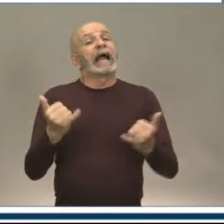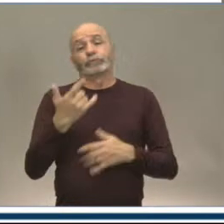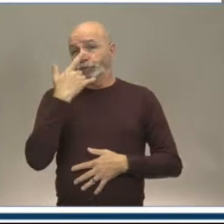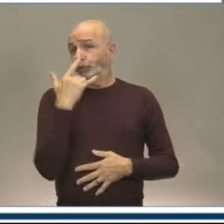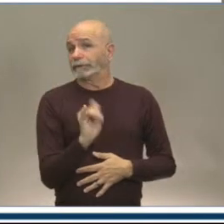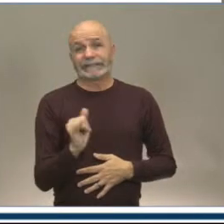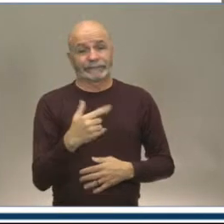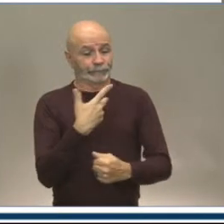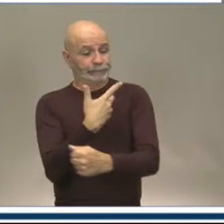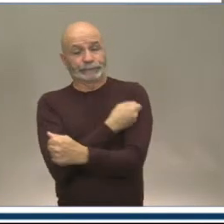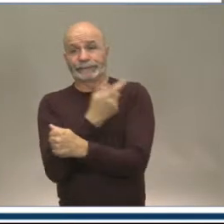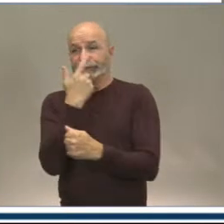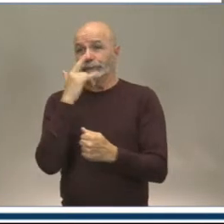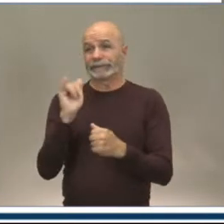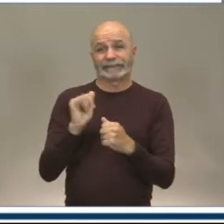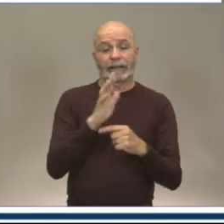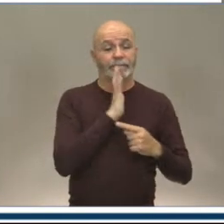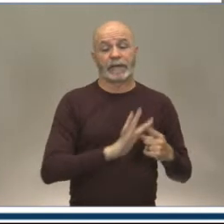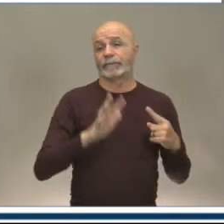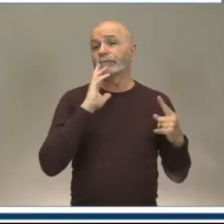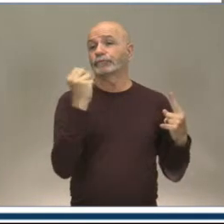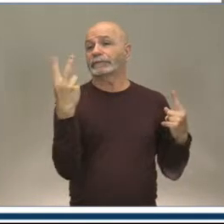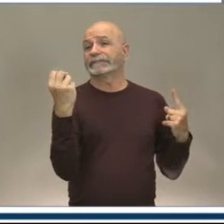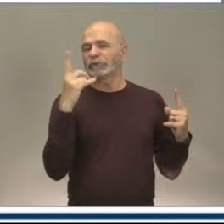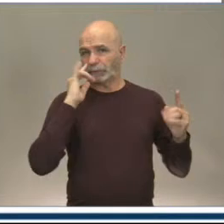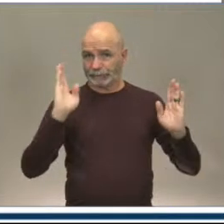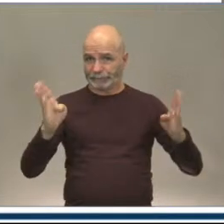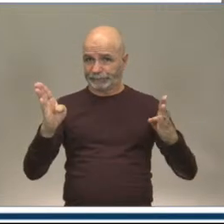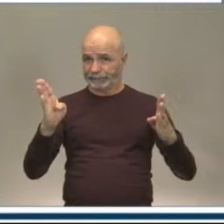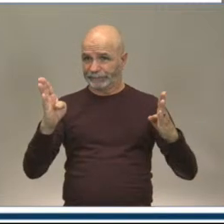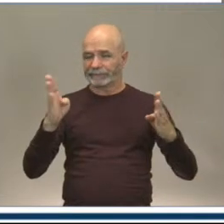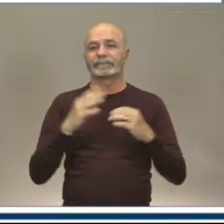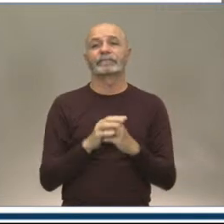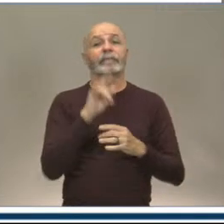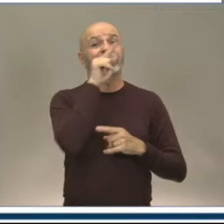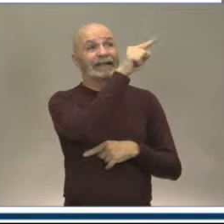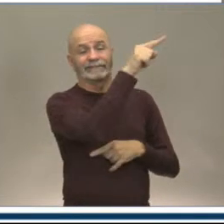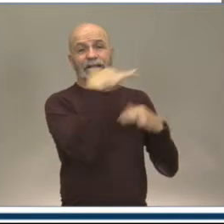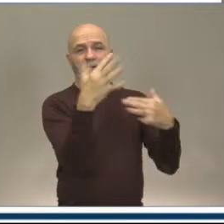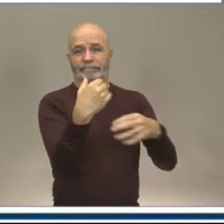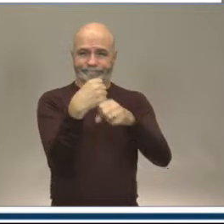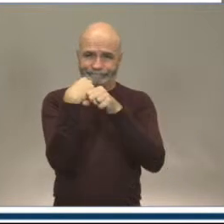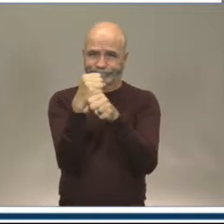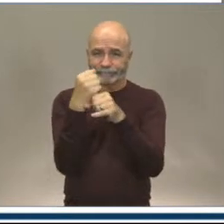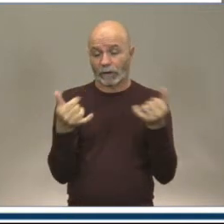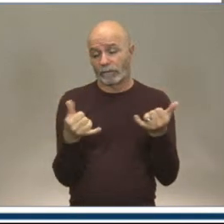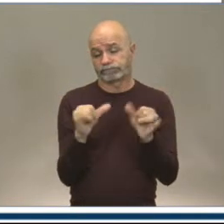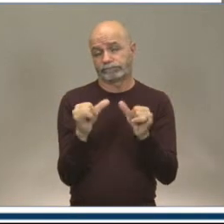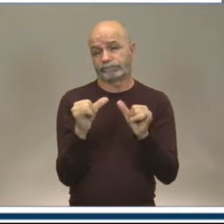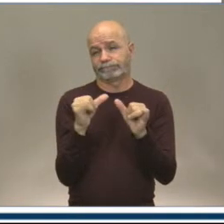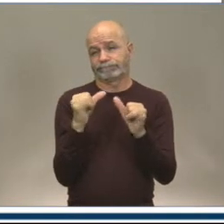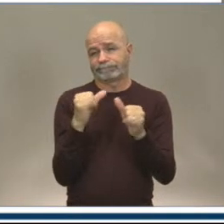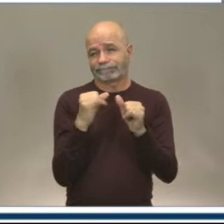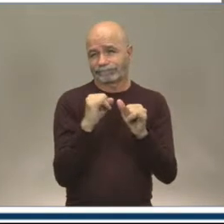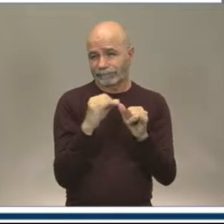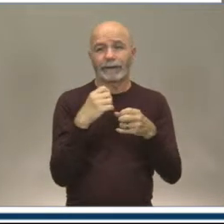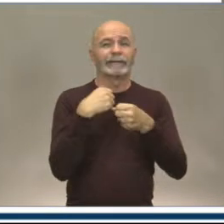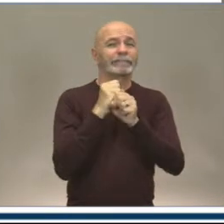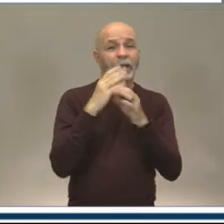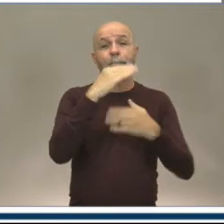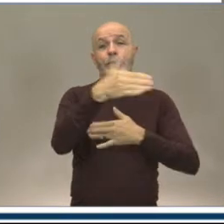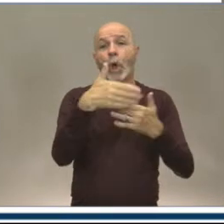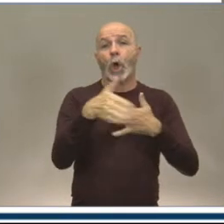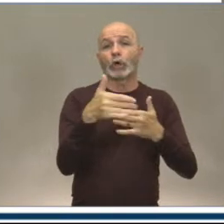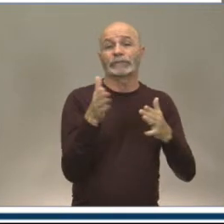group. We're having the vaccine from the manufacturer repackaged into smaller shipments so it can go directly